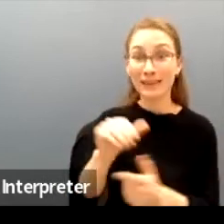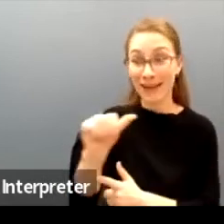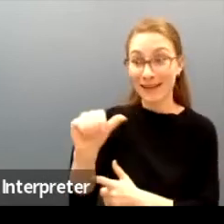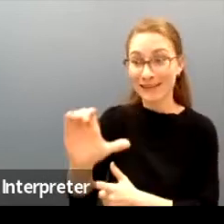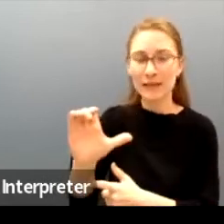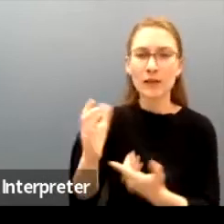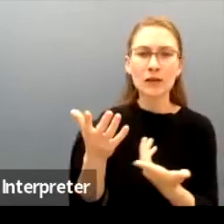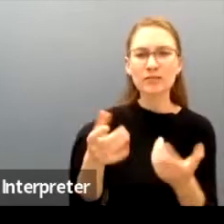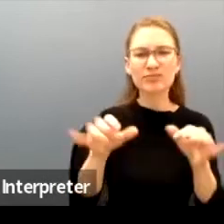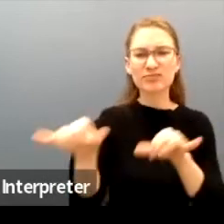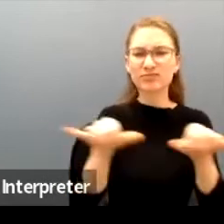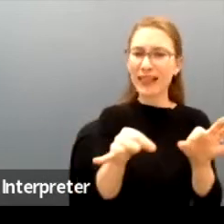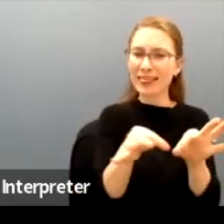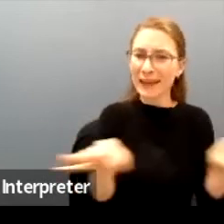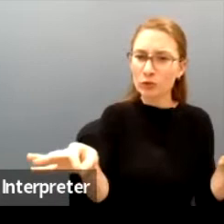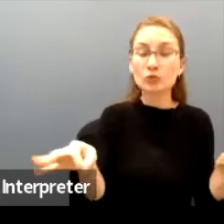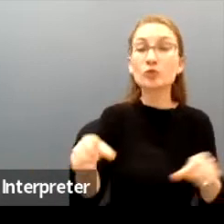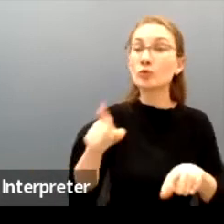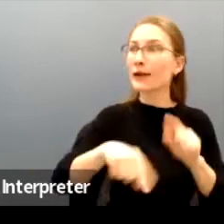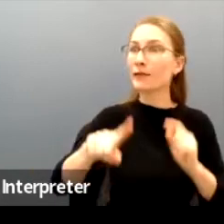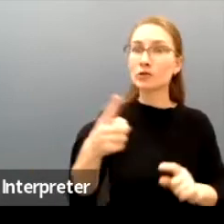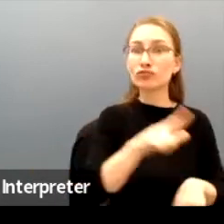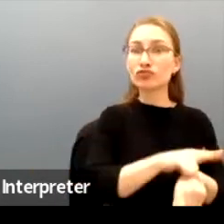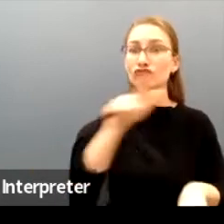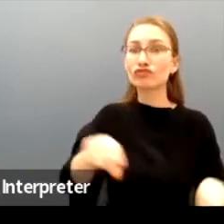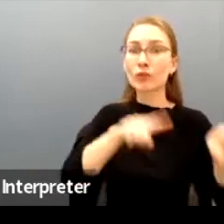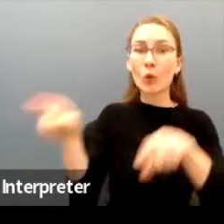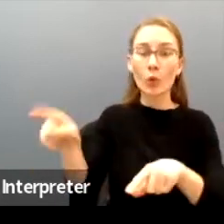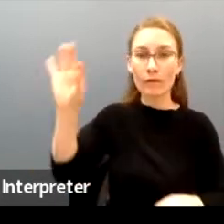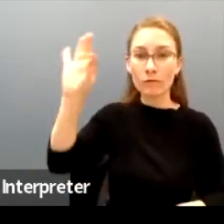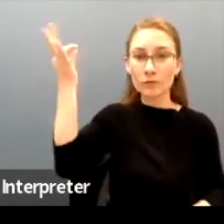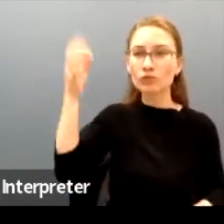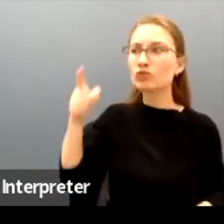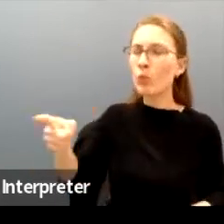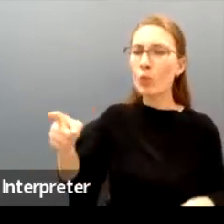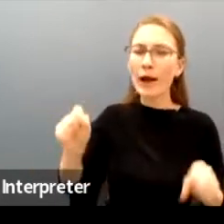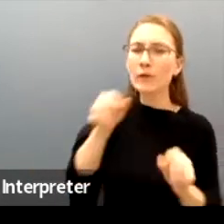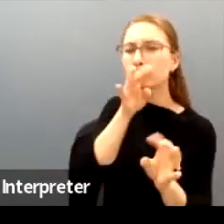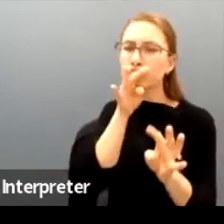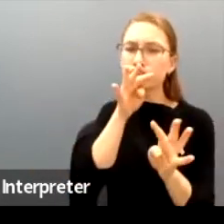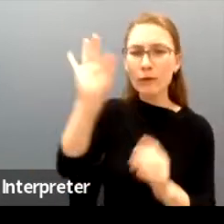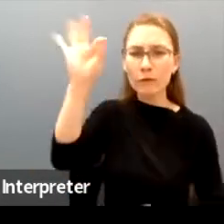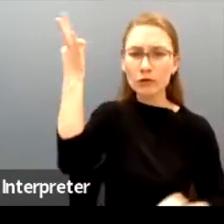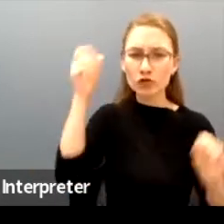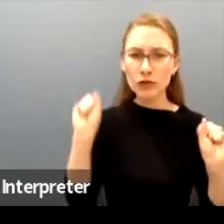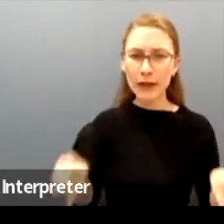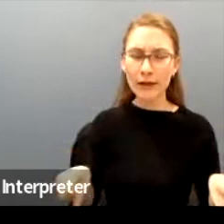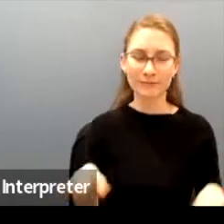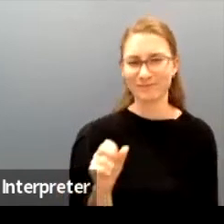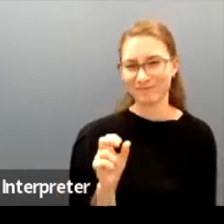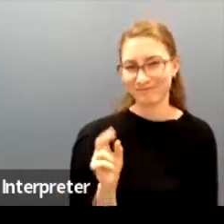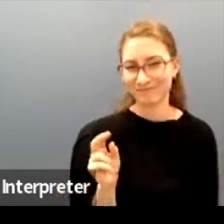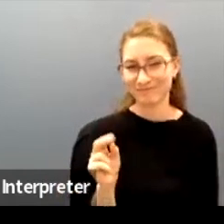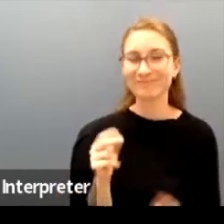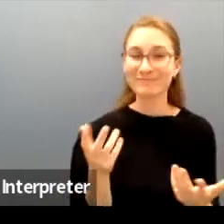say, yes, I now can speak French. No, it takes time, it takes exposure. So my goal is just to increase that little